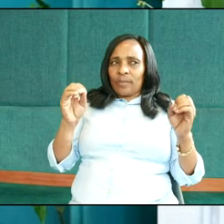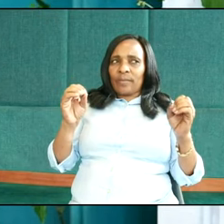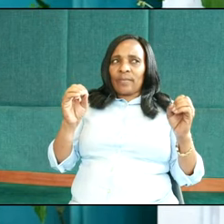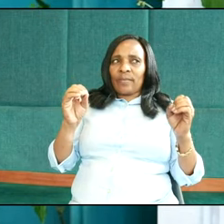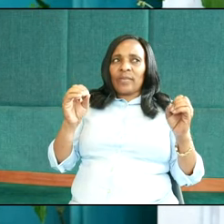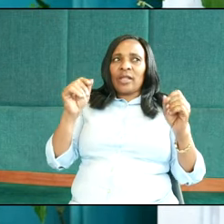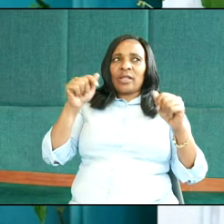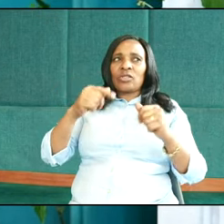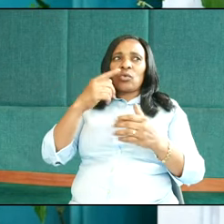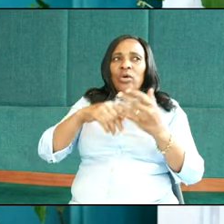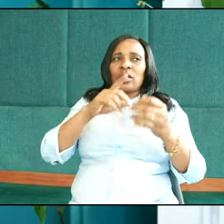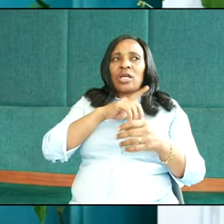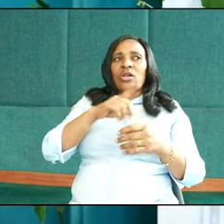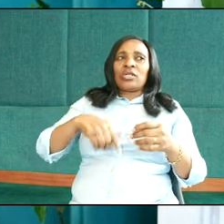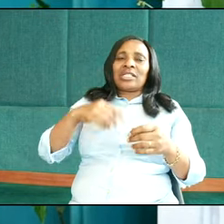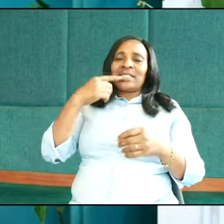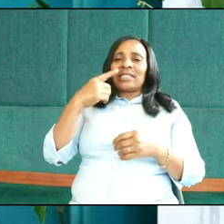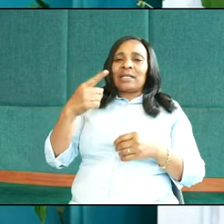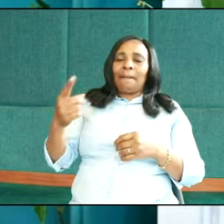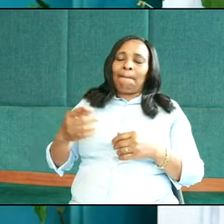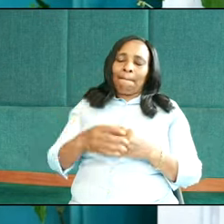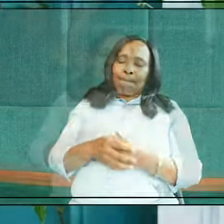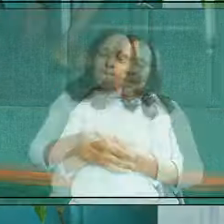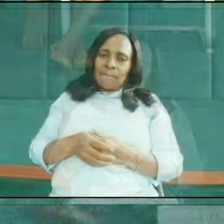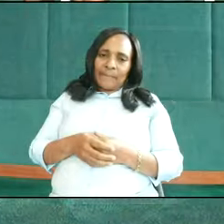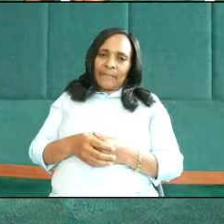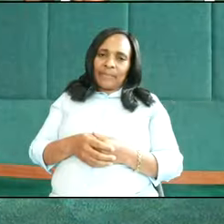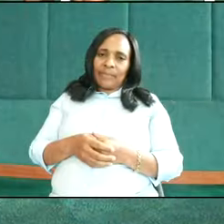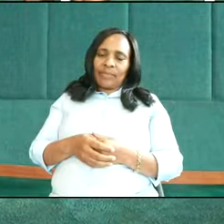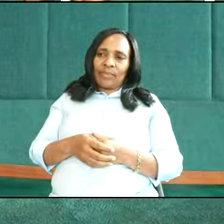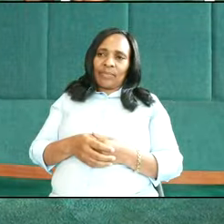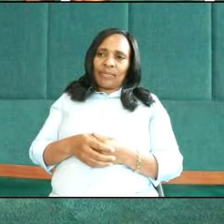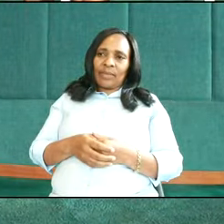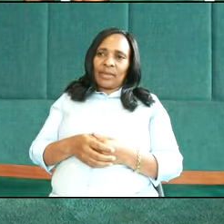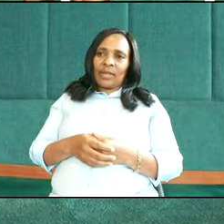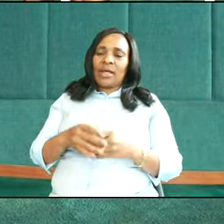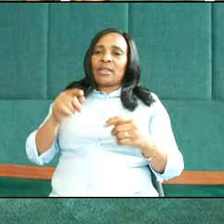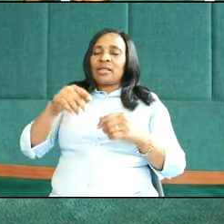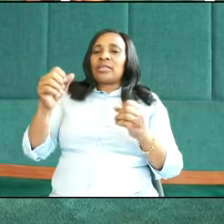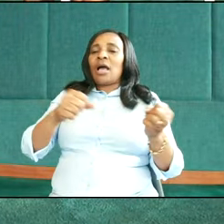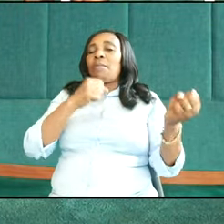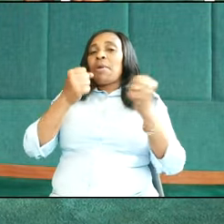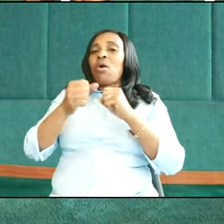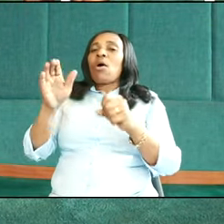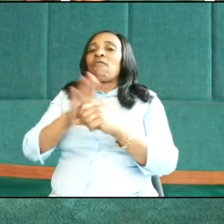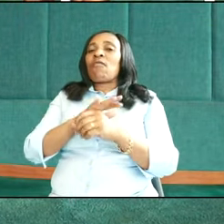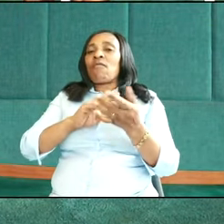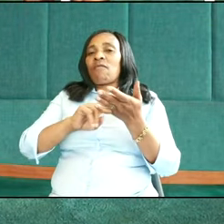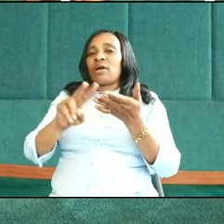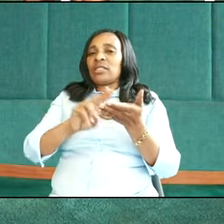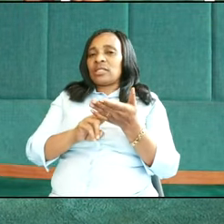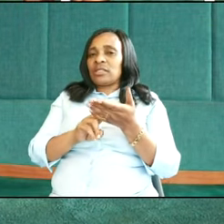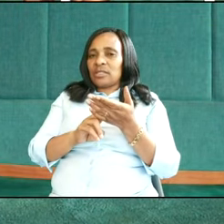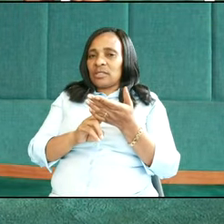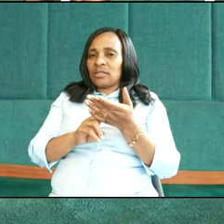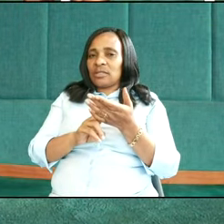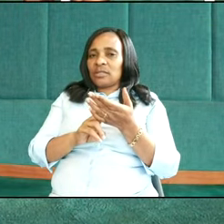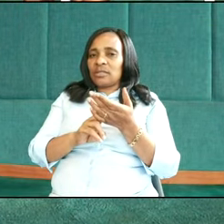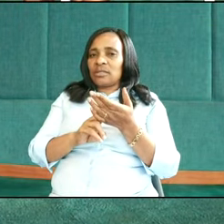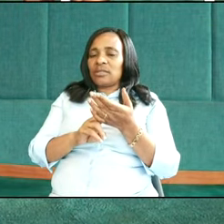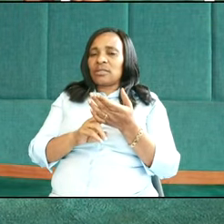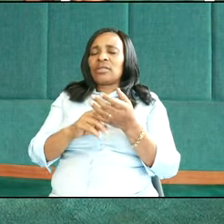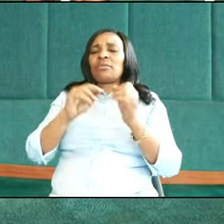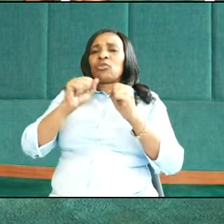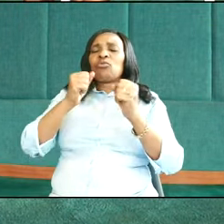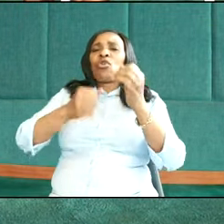Yeah. This is what the Lord says. Yeah. Wow, that's a powerful verse, by the way, John, that you've just read there, you know. And